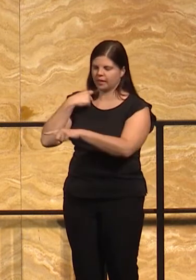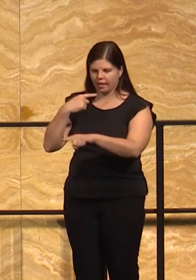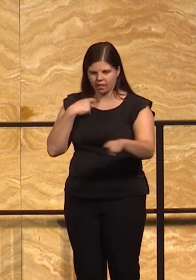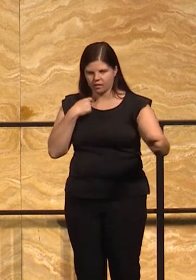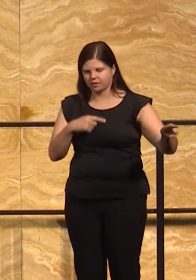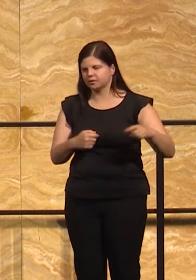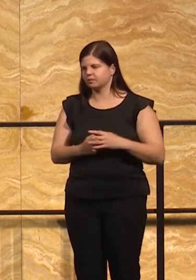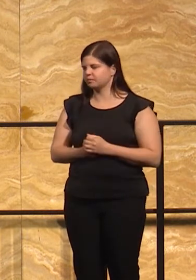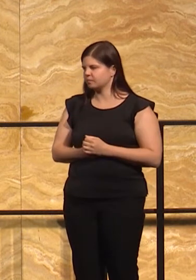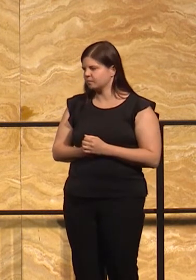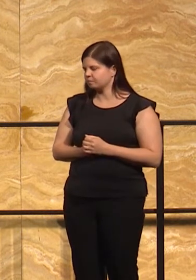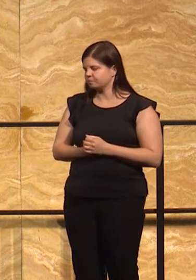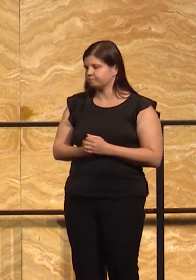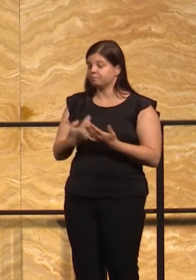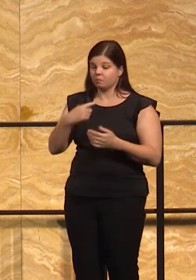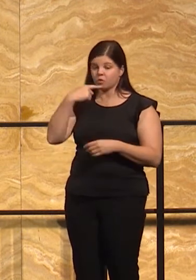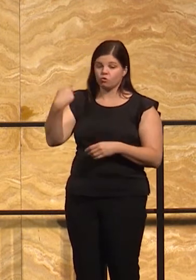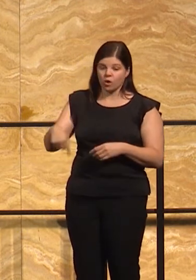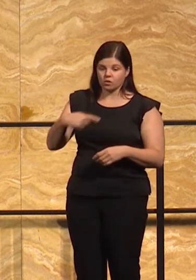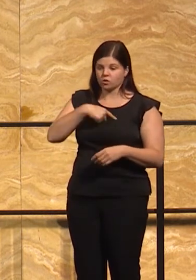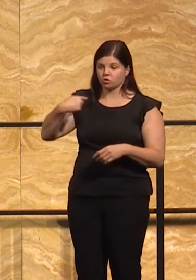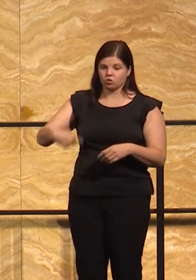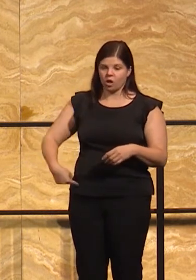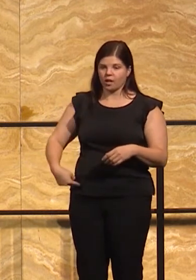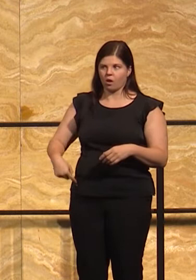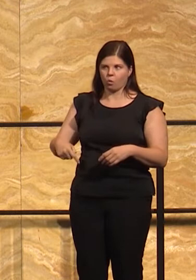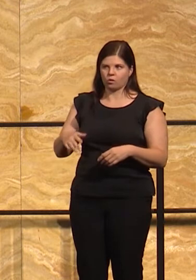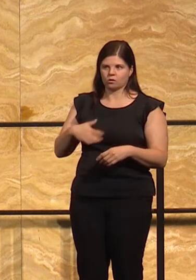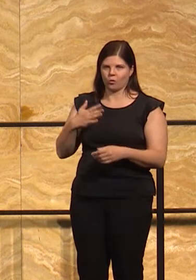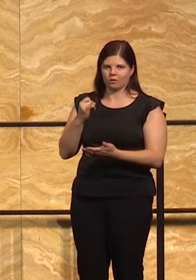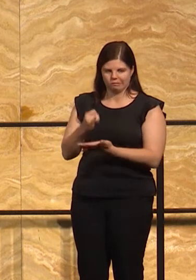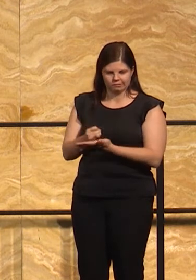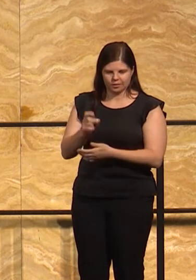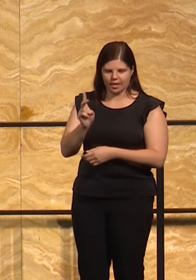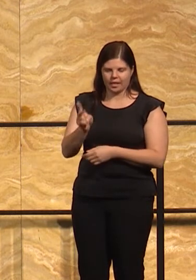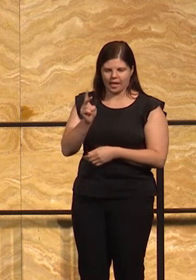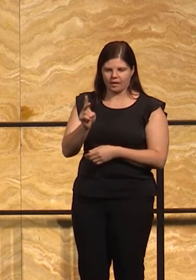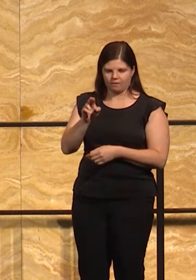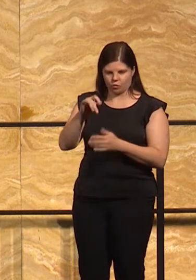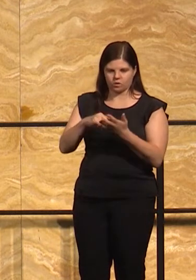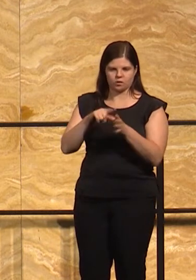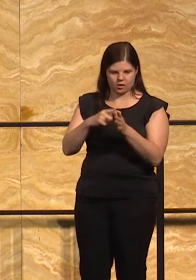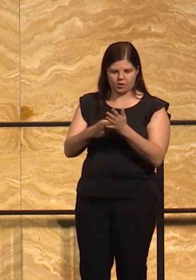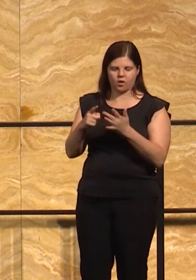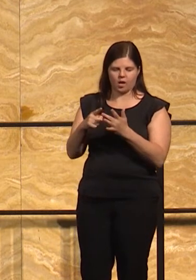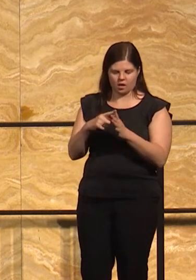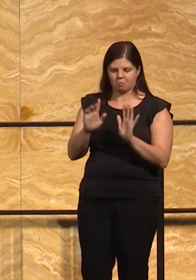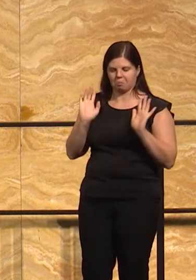Well, Russia and China were not going to do the same mistake with Syria. They wouldn't